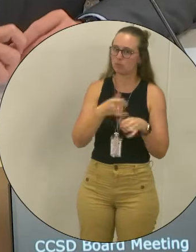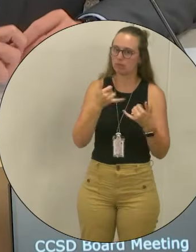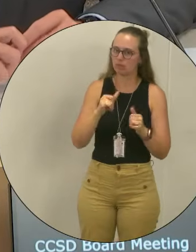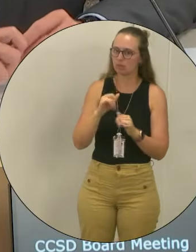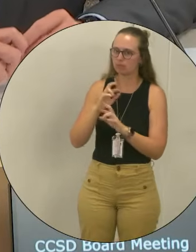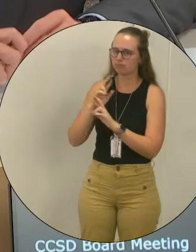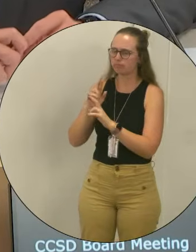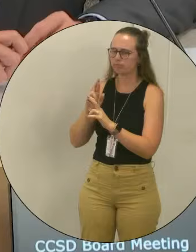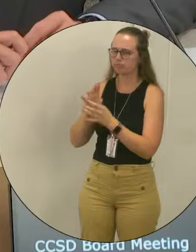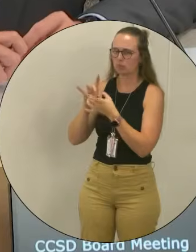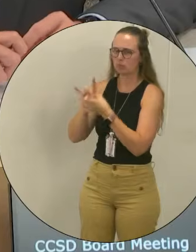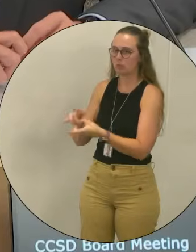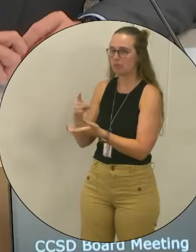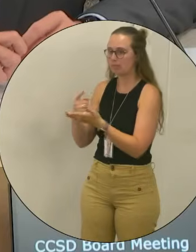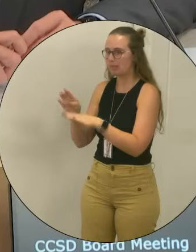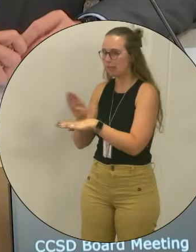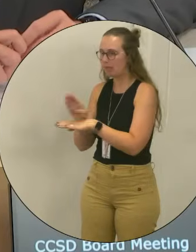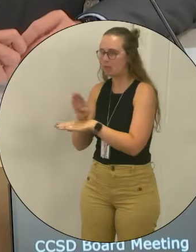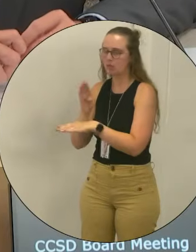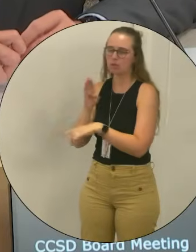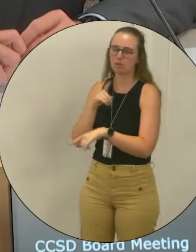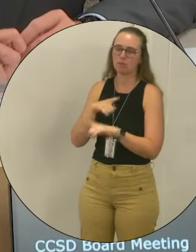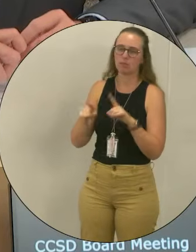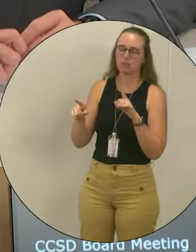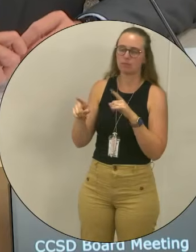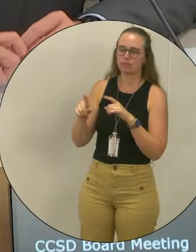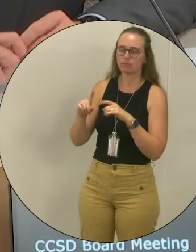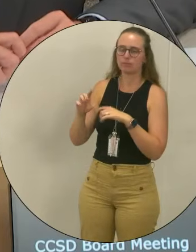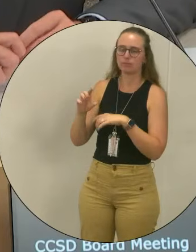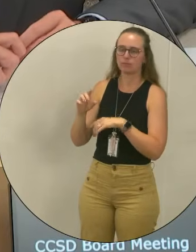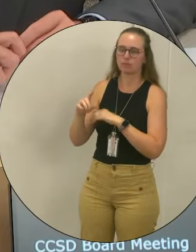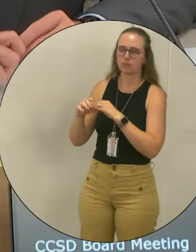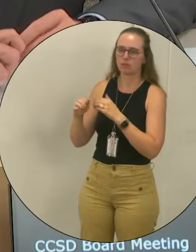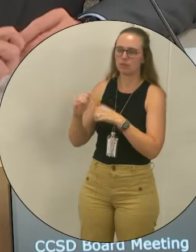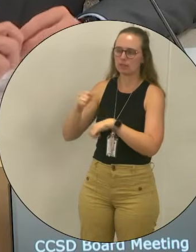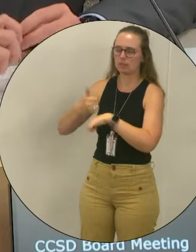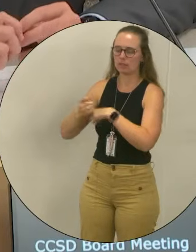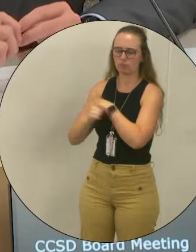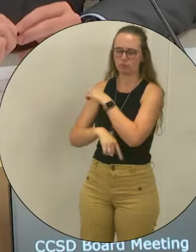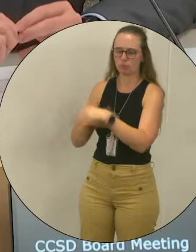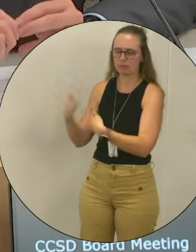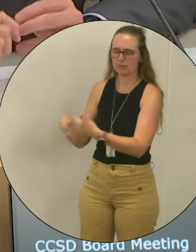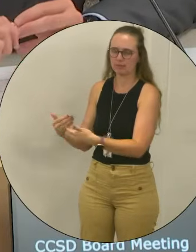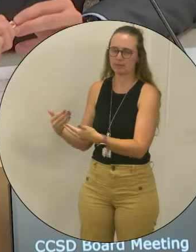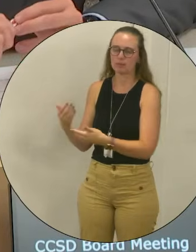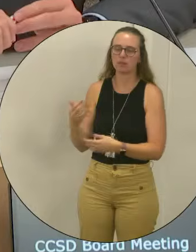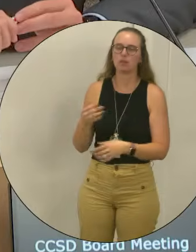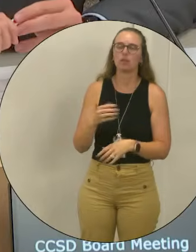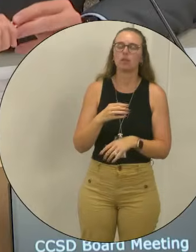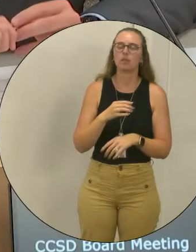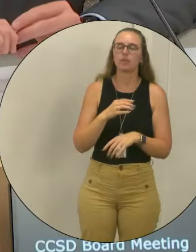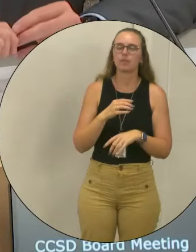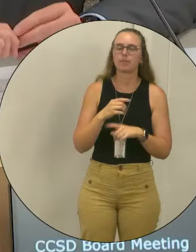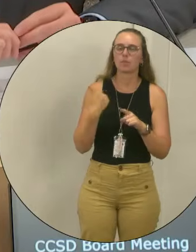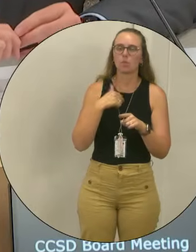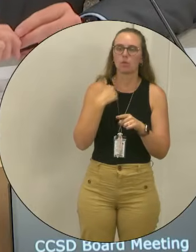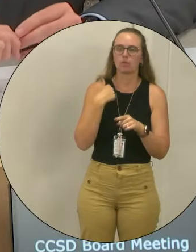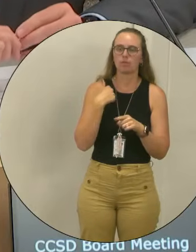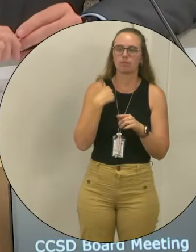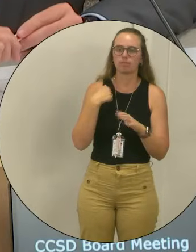the behavior, but maybe through the code of conduct or established disciplinary process. However, we have built